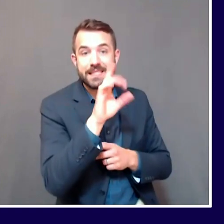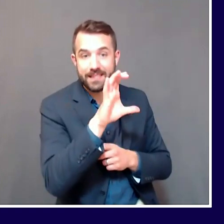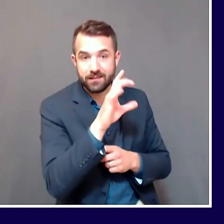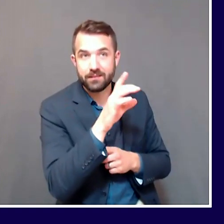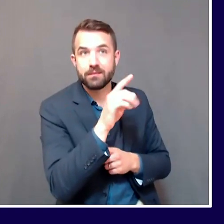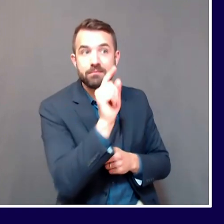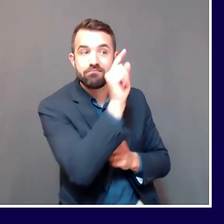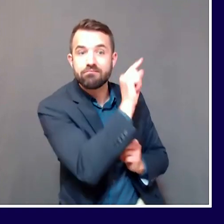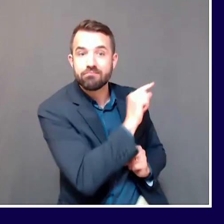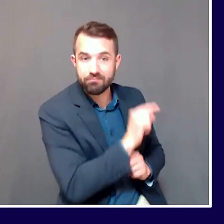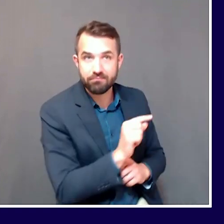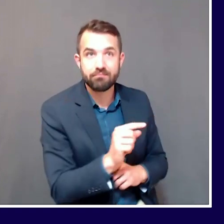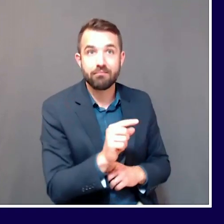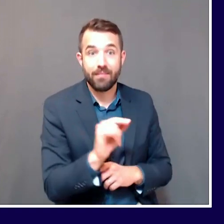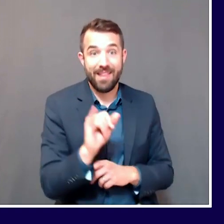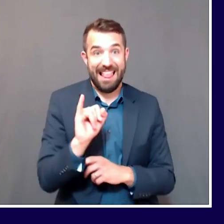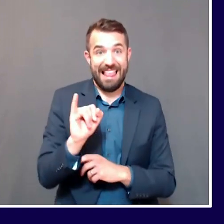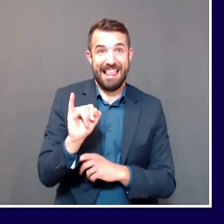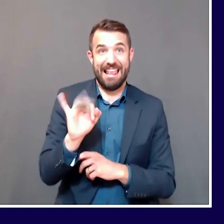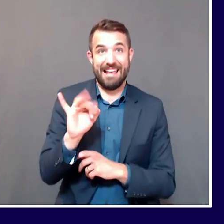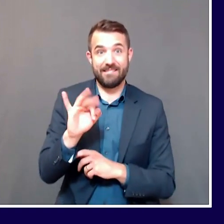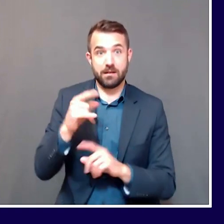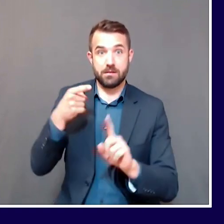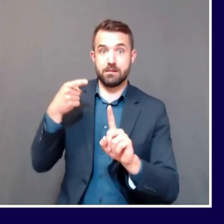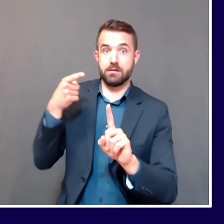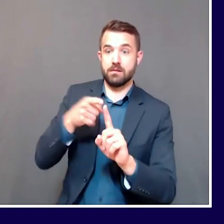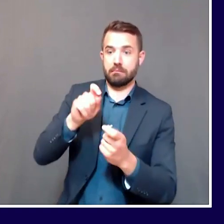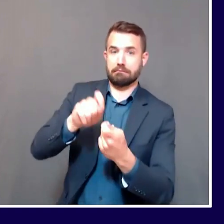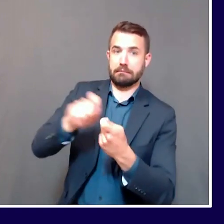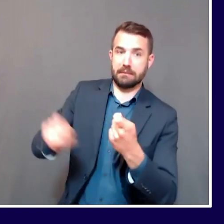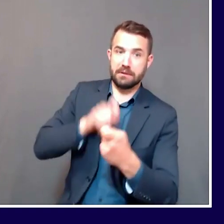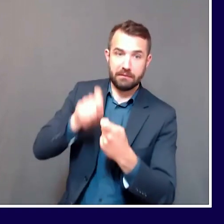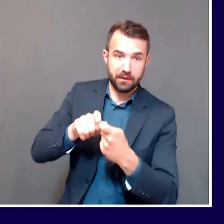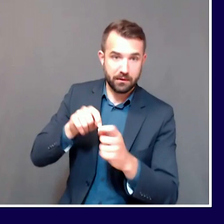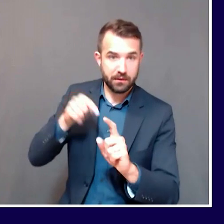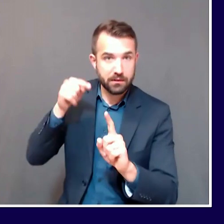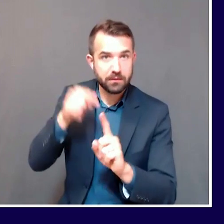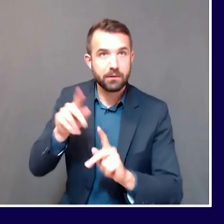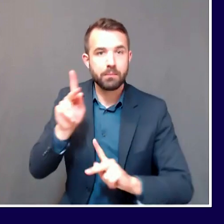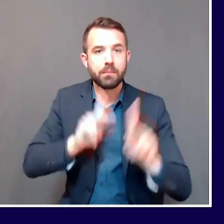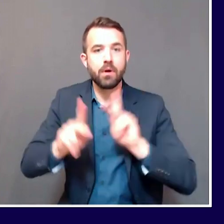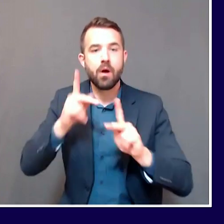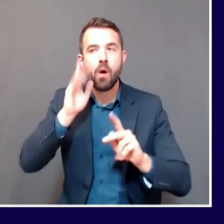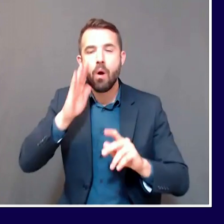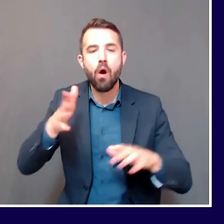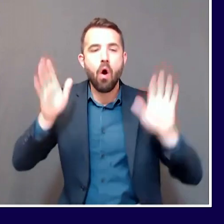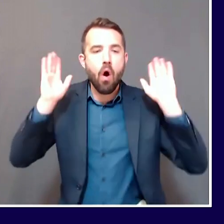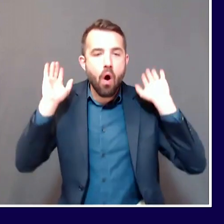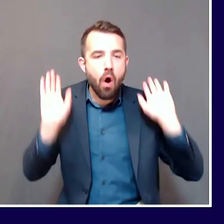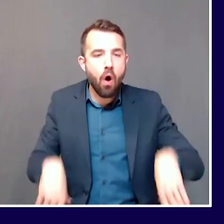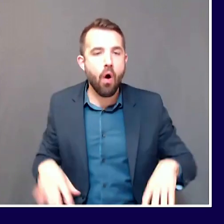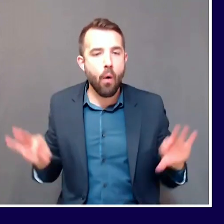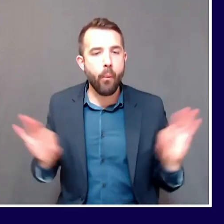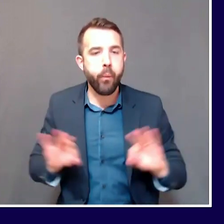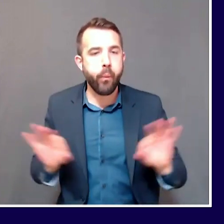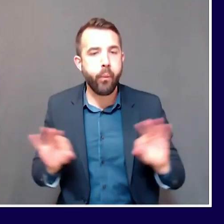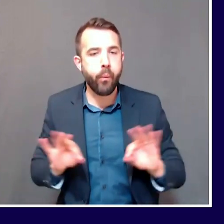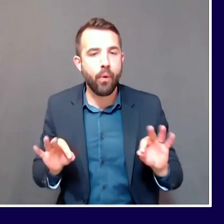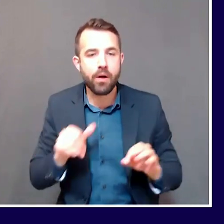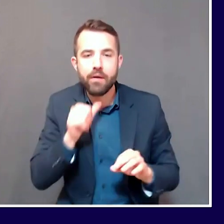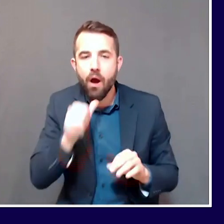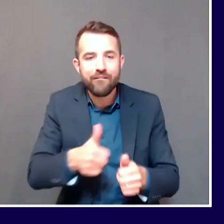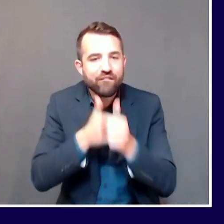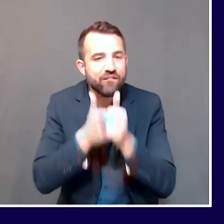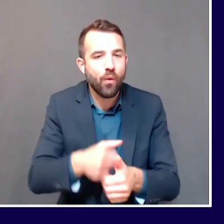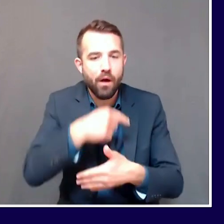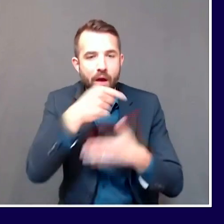to individuals taking a false sense of security by saying, well, there's no active cases in my zip code, so I don't